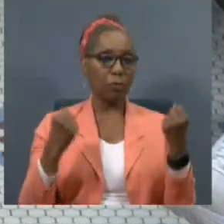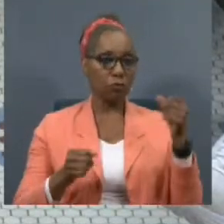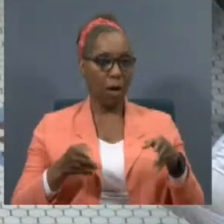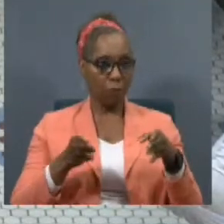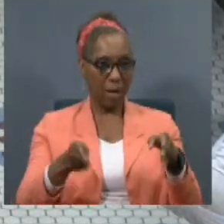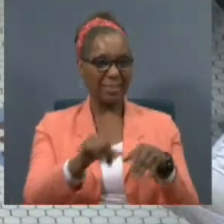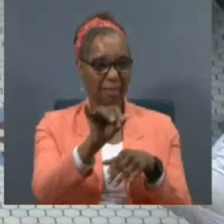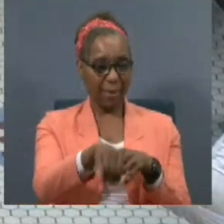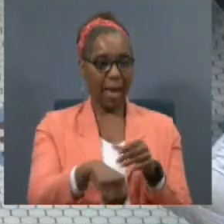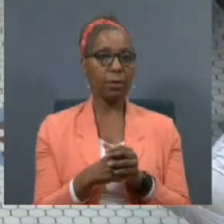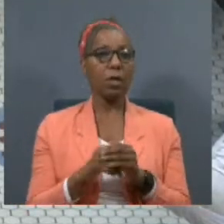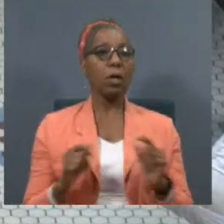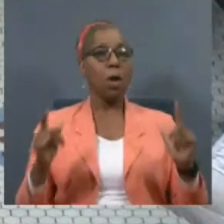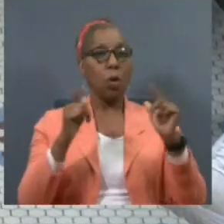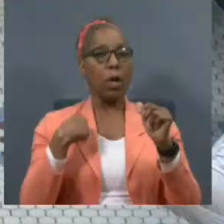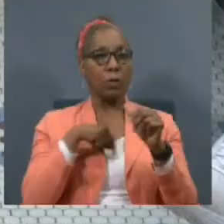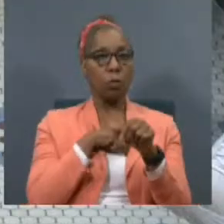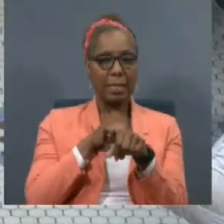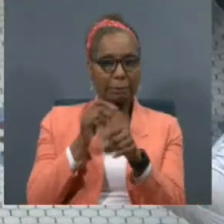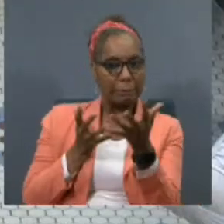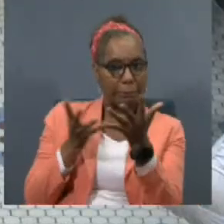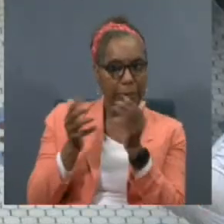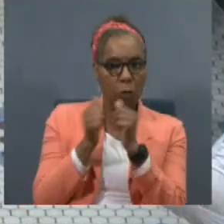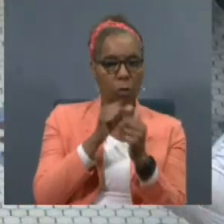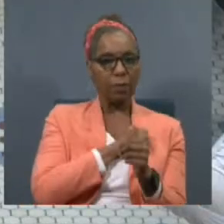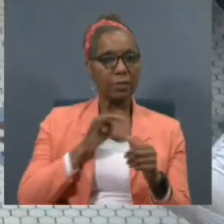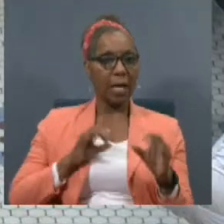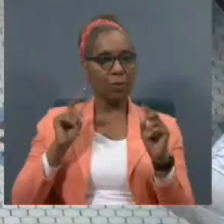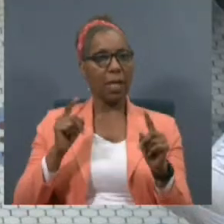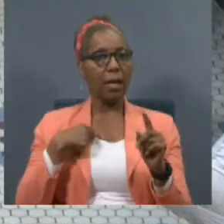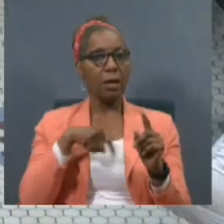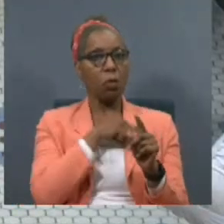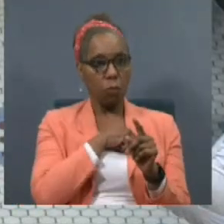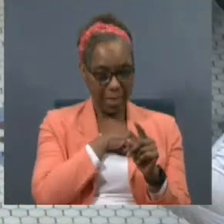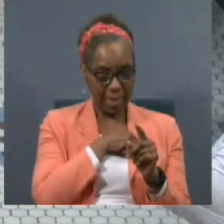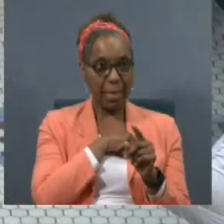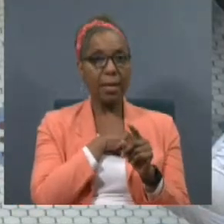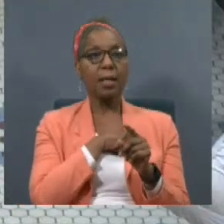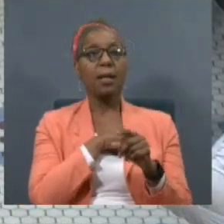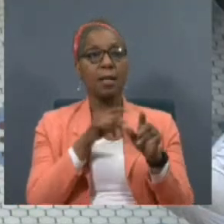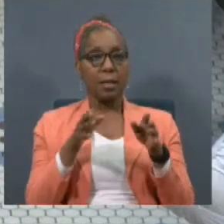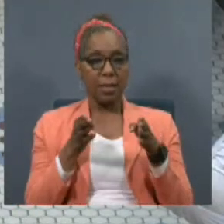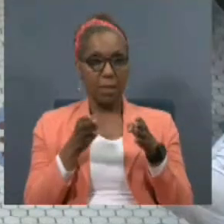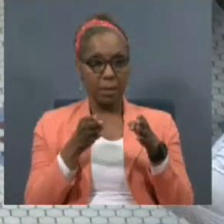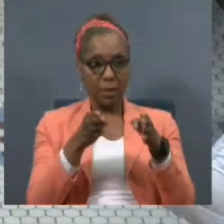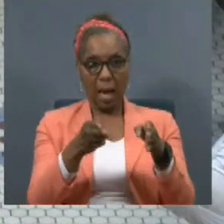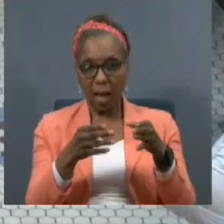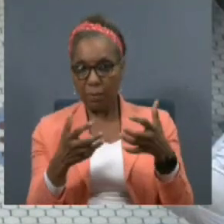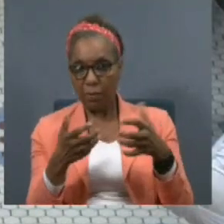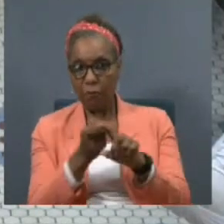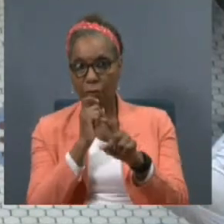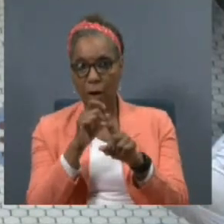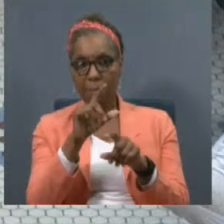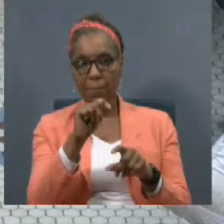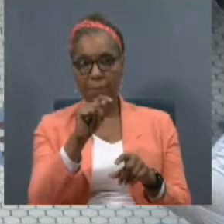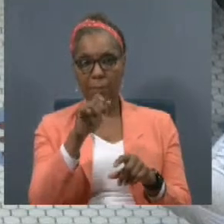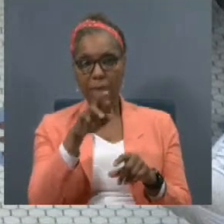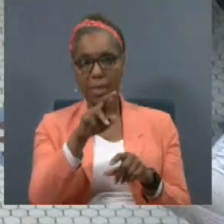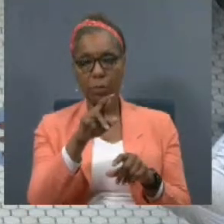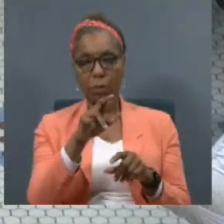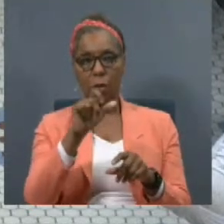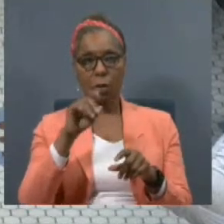driveways. And when we worked with staff, we intentionally lined the driveways up from Taylor Loop so that you can see